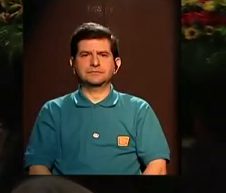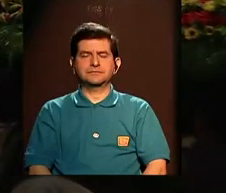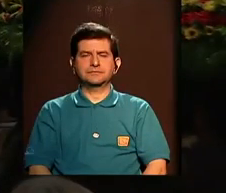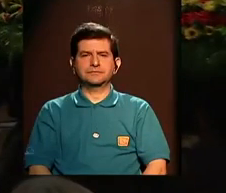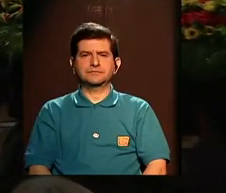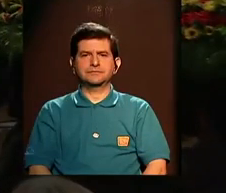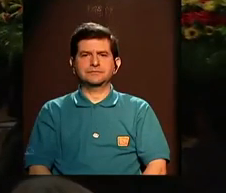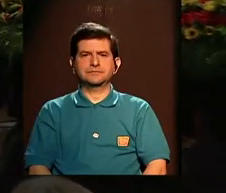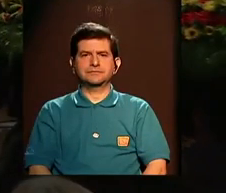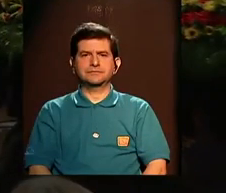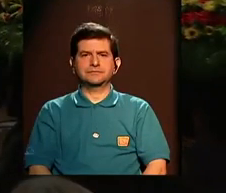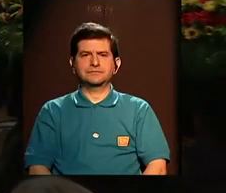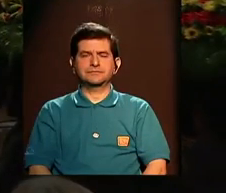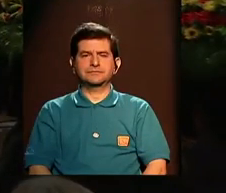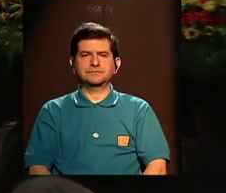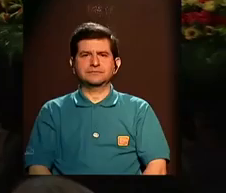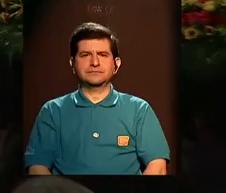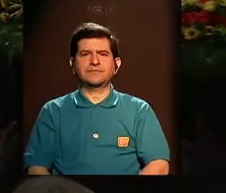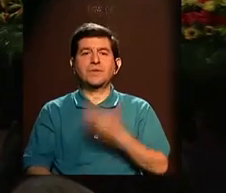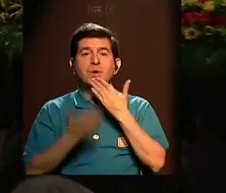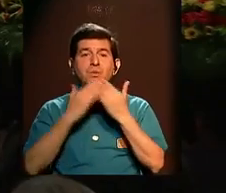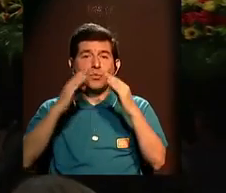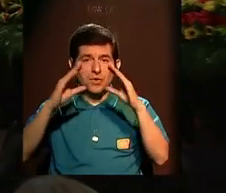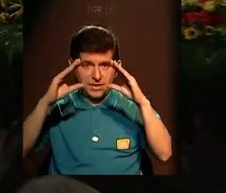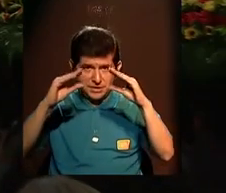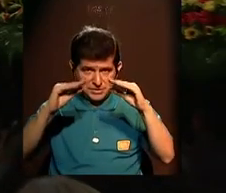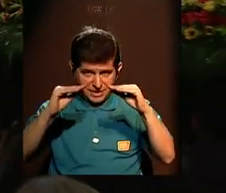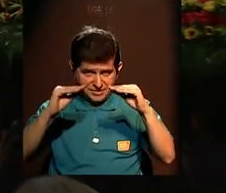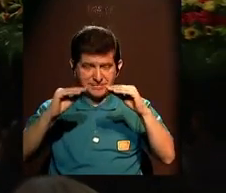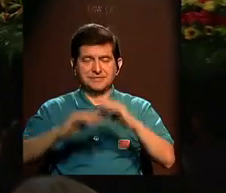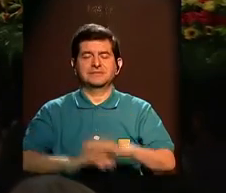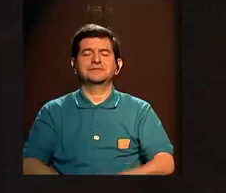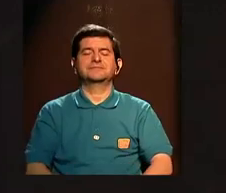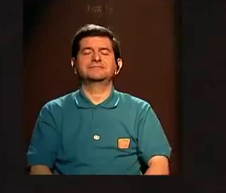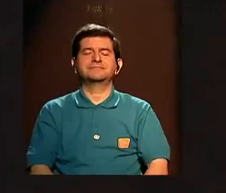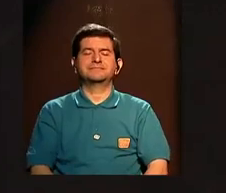Good evening. Buenas tardes.